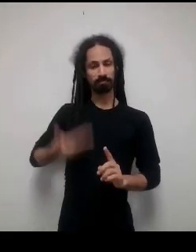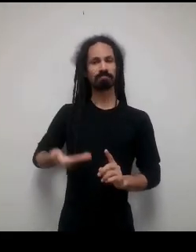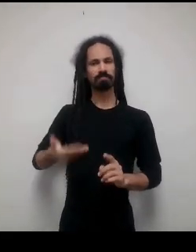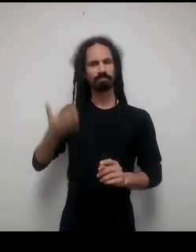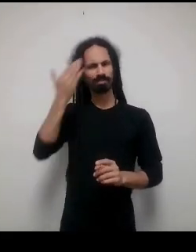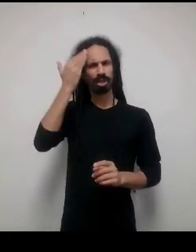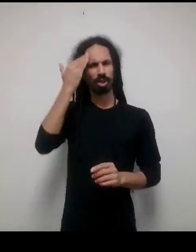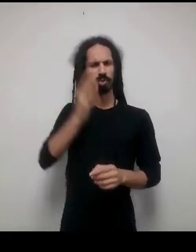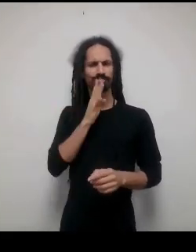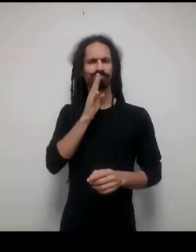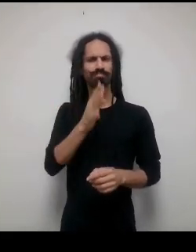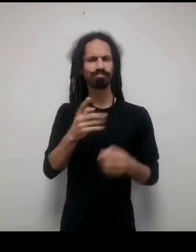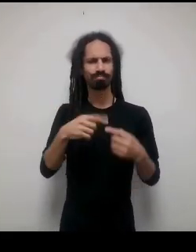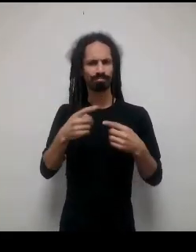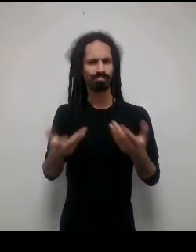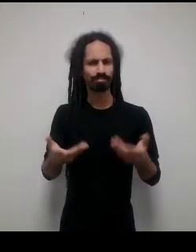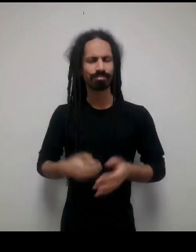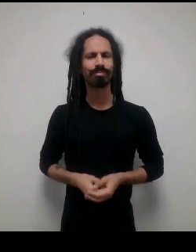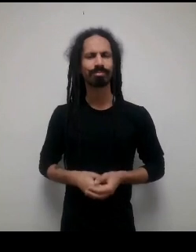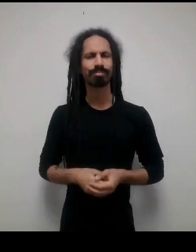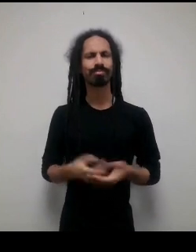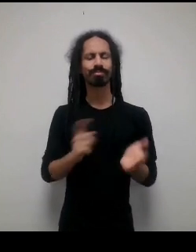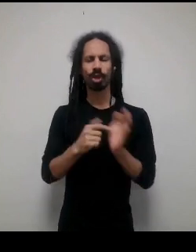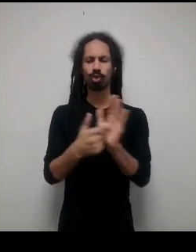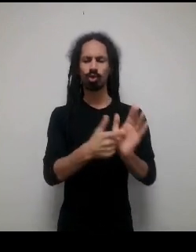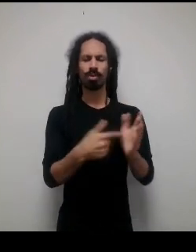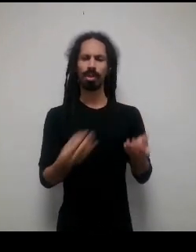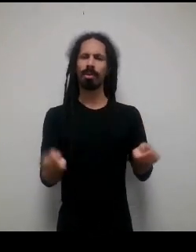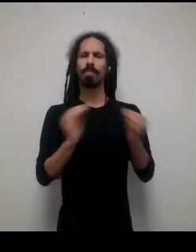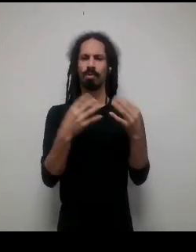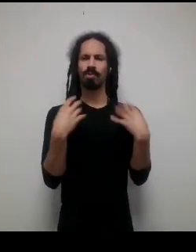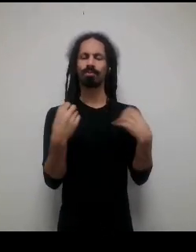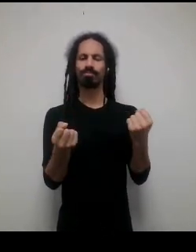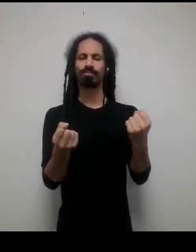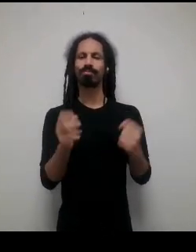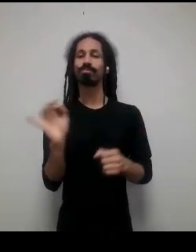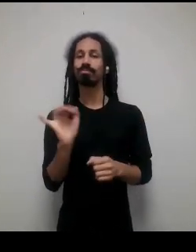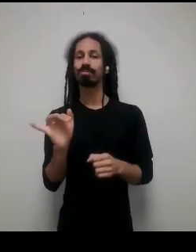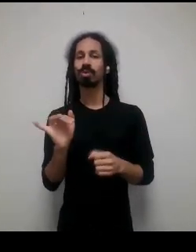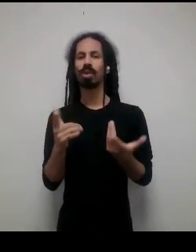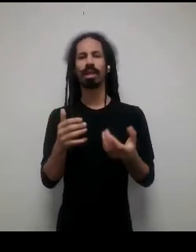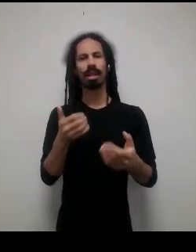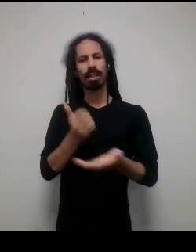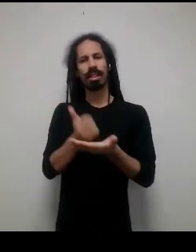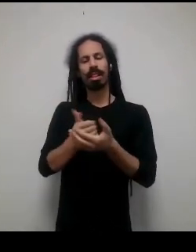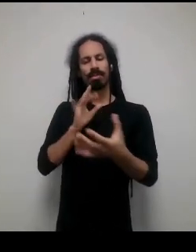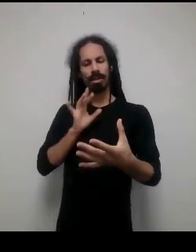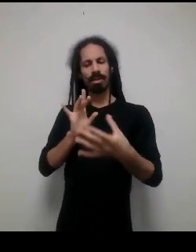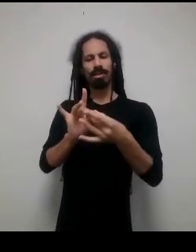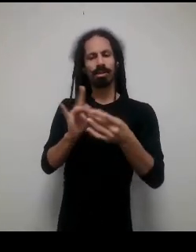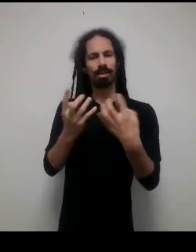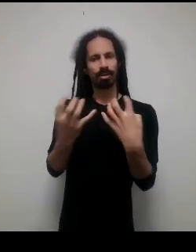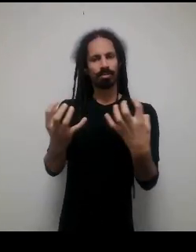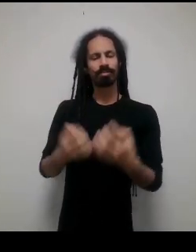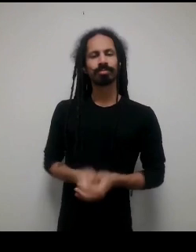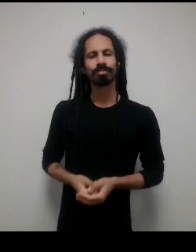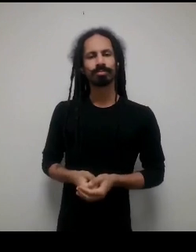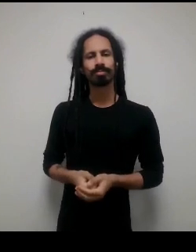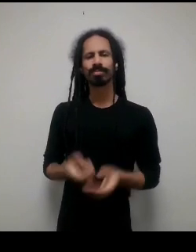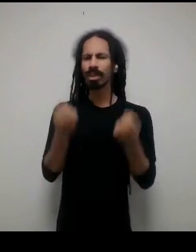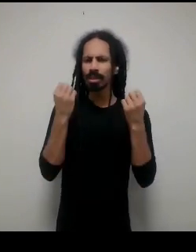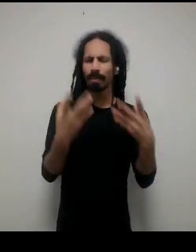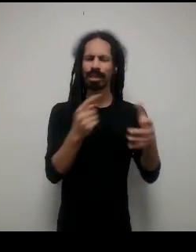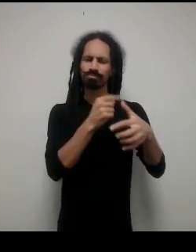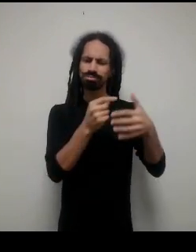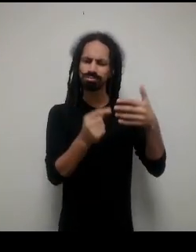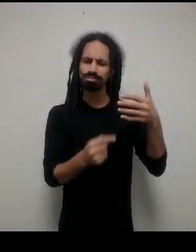help us appear more confident. It can also help us connect with our audience. Again, there are multiple elements I could have focused on, but